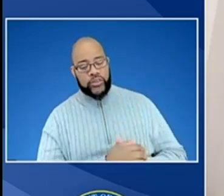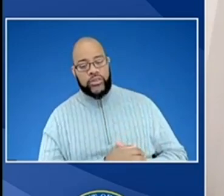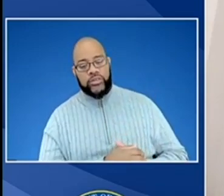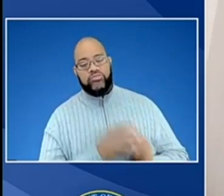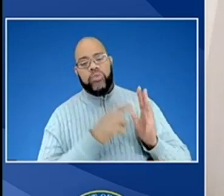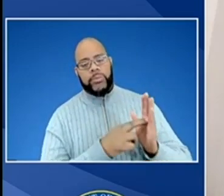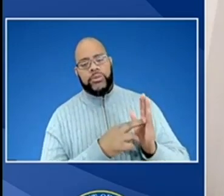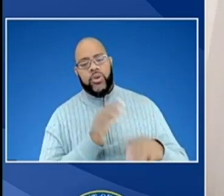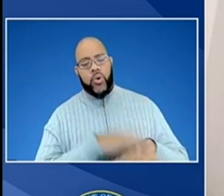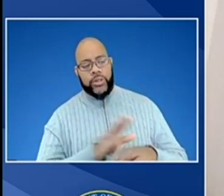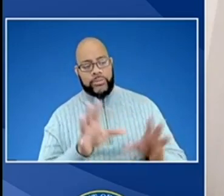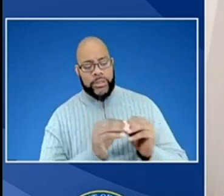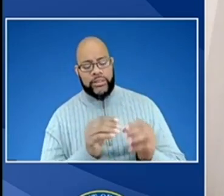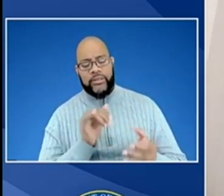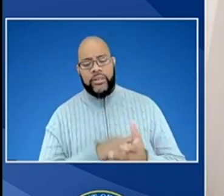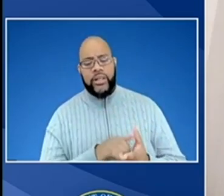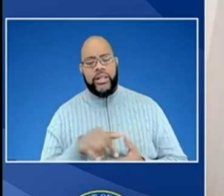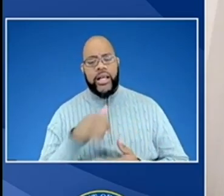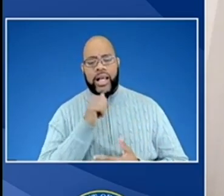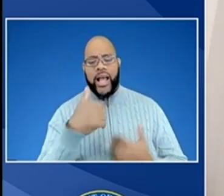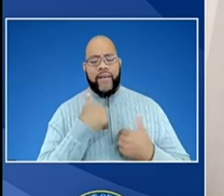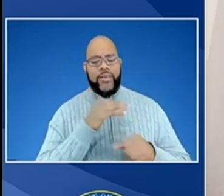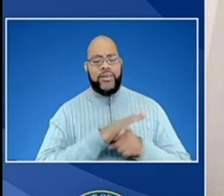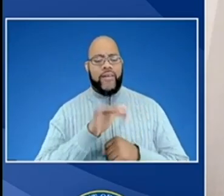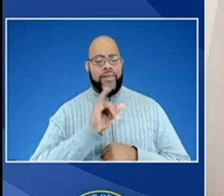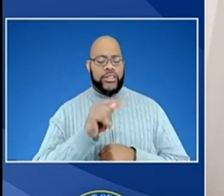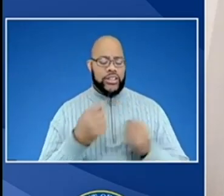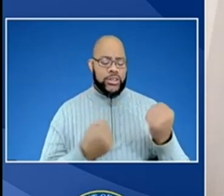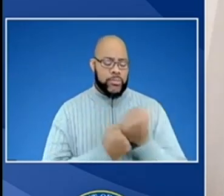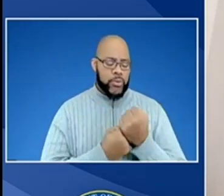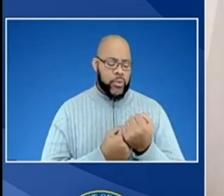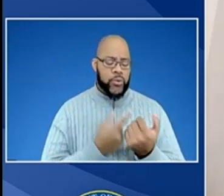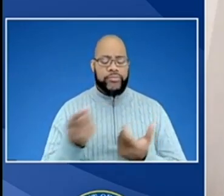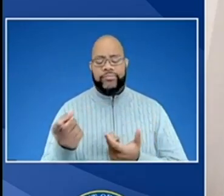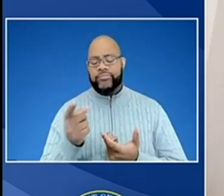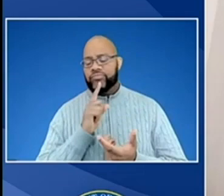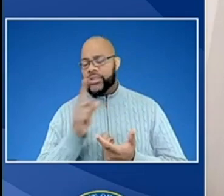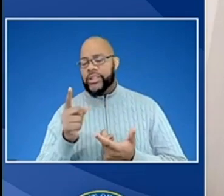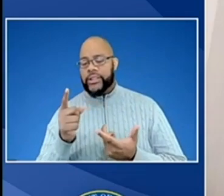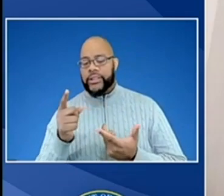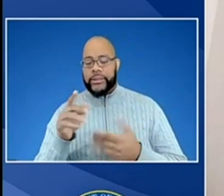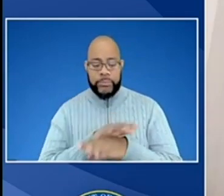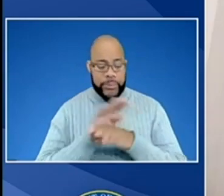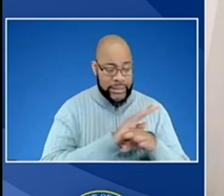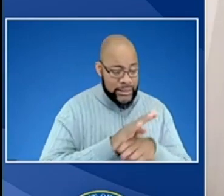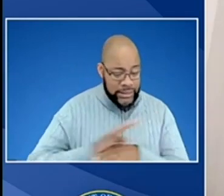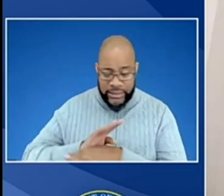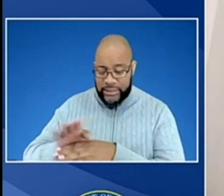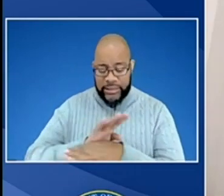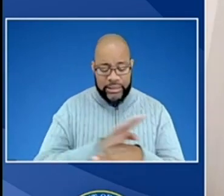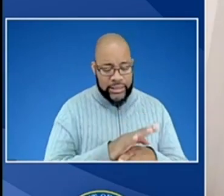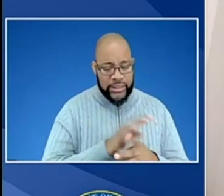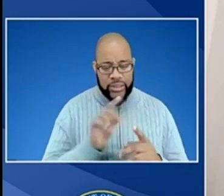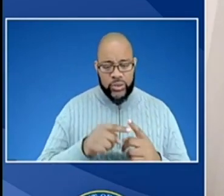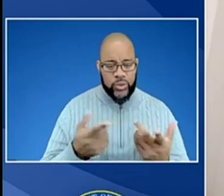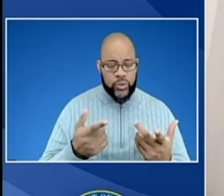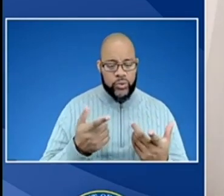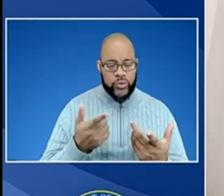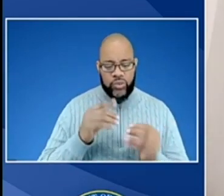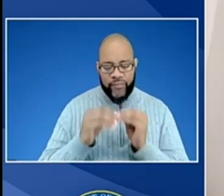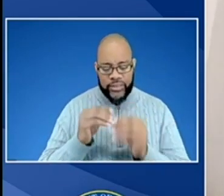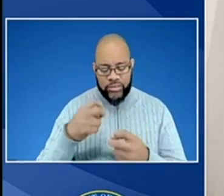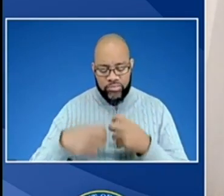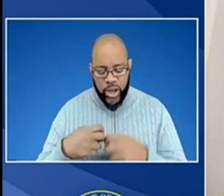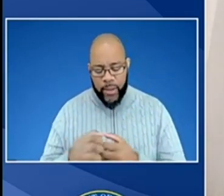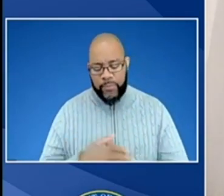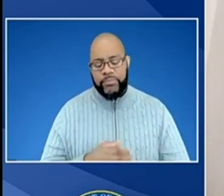even on this call, that there's not enough IT support, that they are running ragged, to use the words, to put a Band-Aid around these problems, that